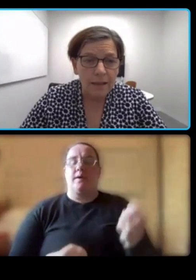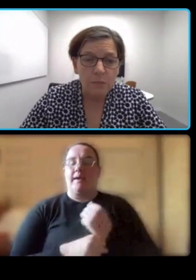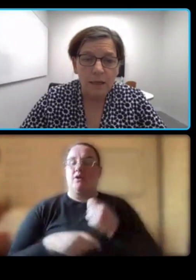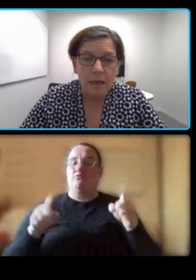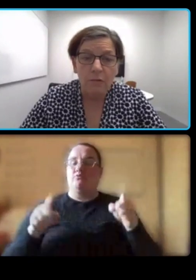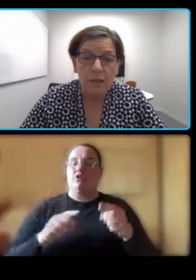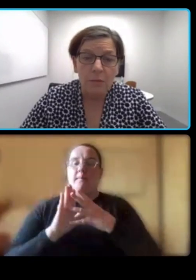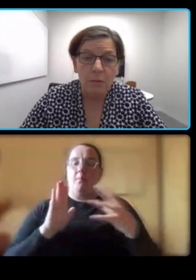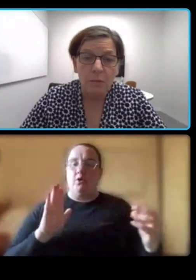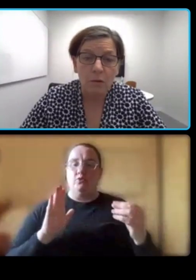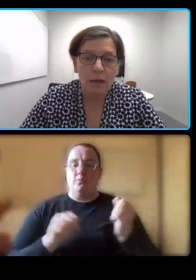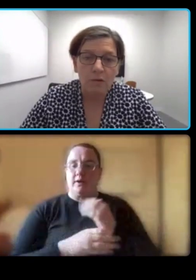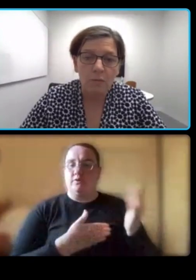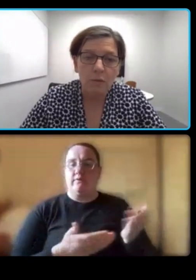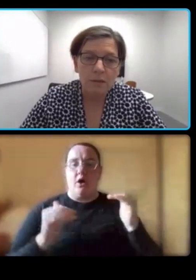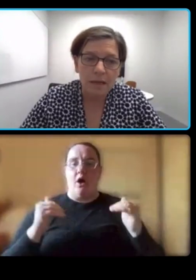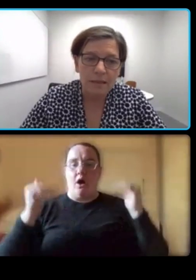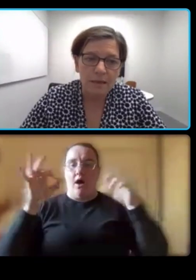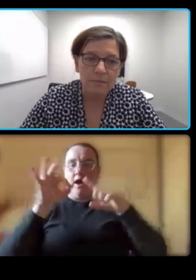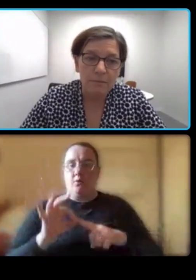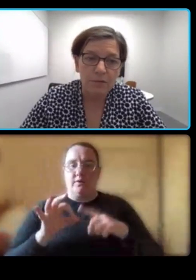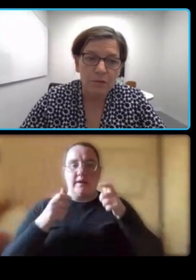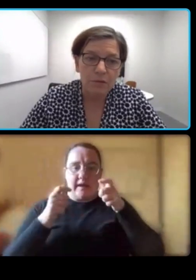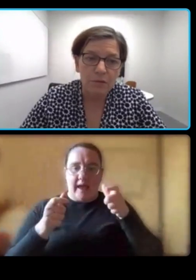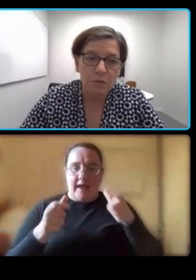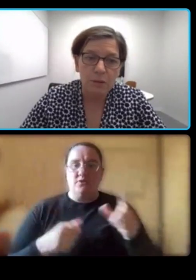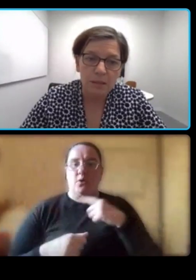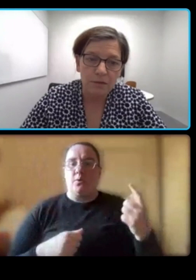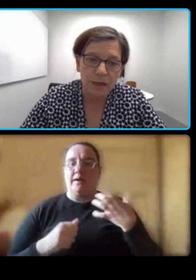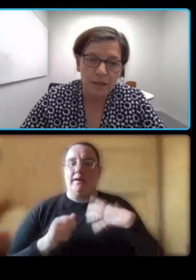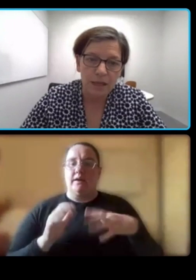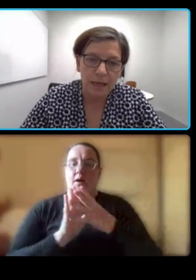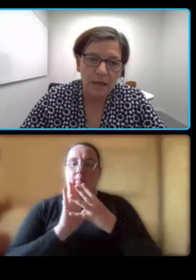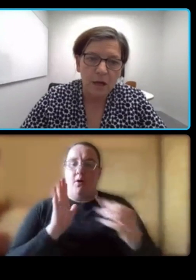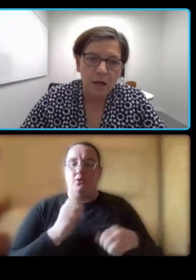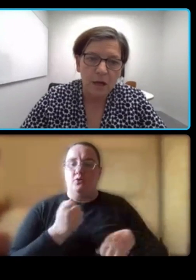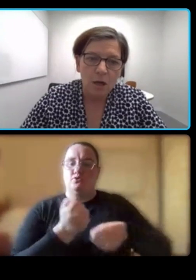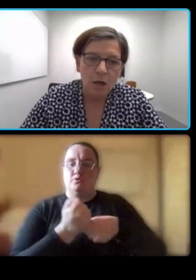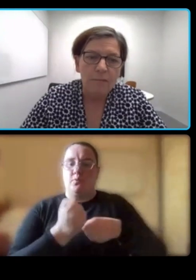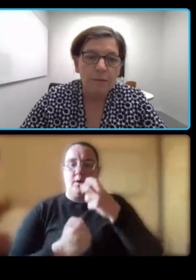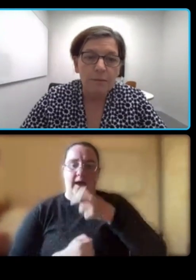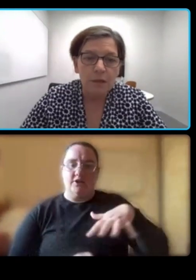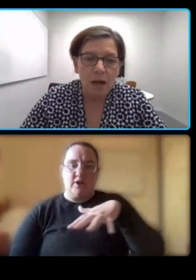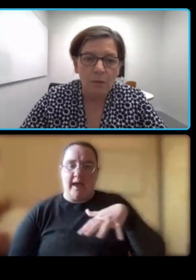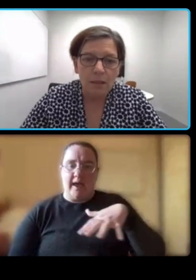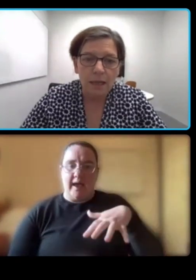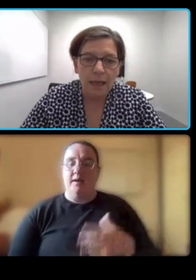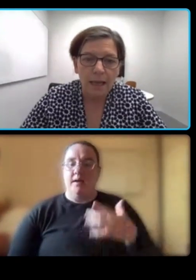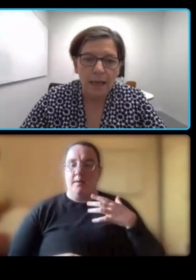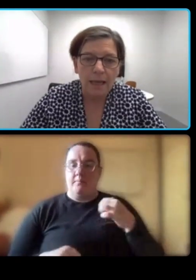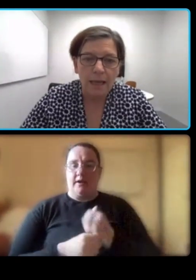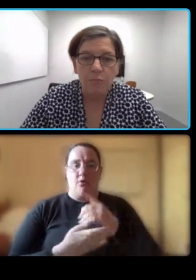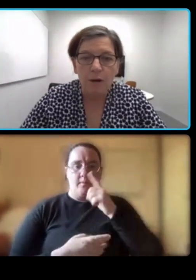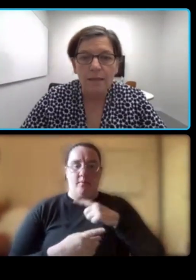care, and this means we need a regulatory model that will support the sector move to an optimistic view of aged care, where the government's commitment to high